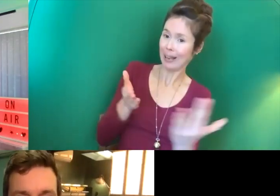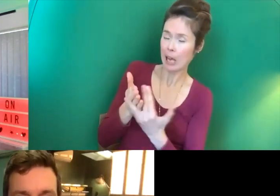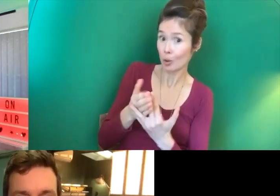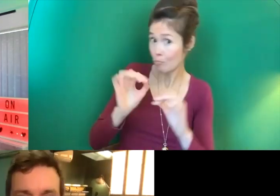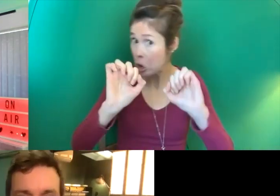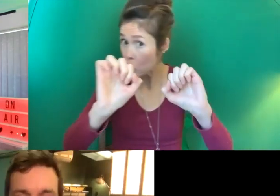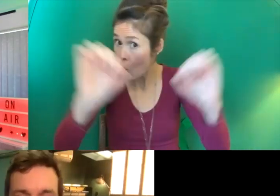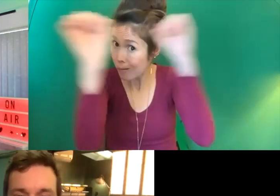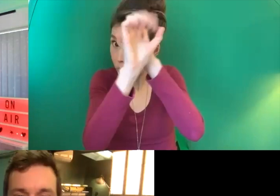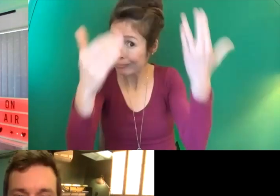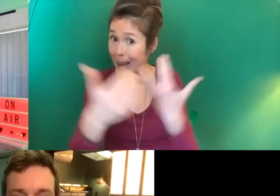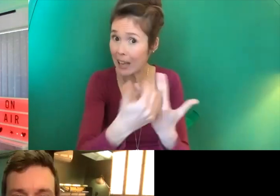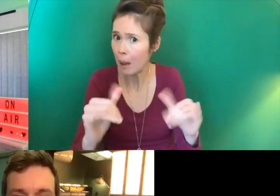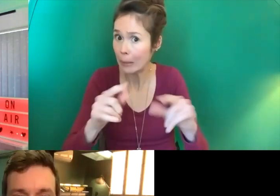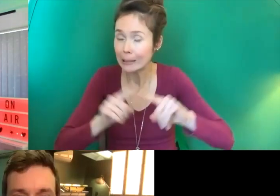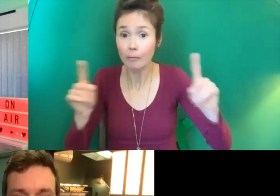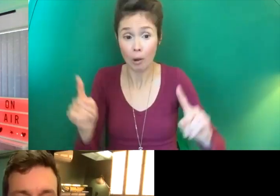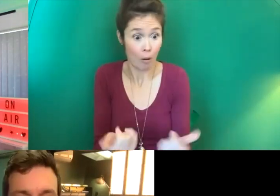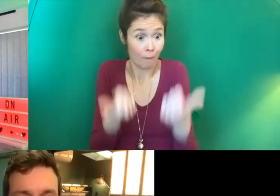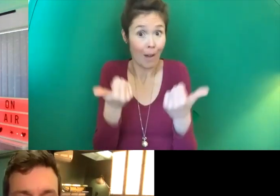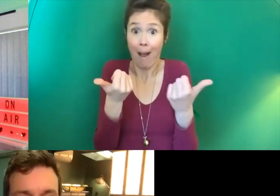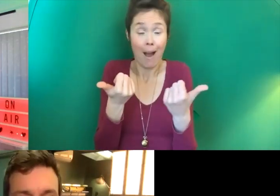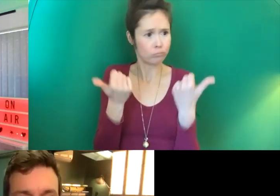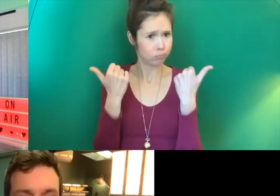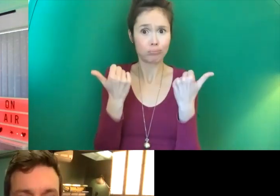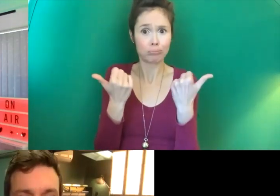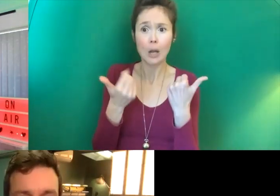each person. I just wonder if there's like,